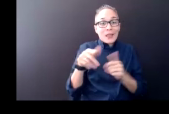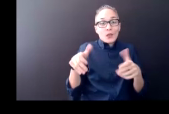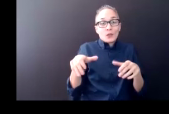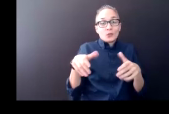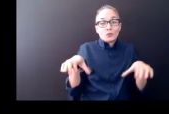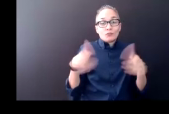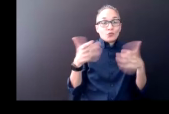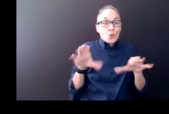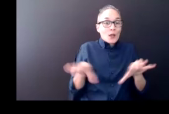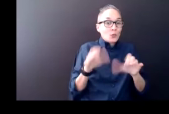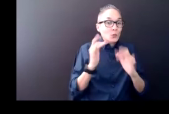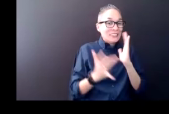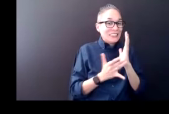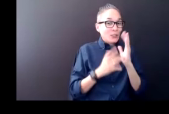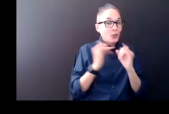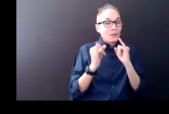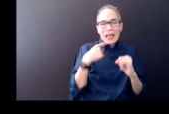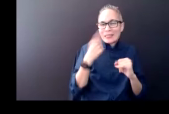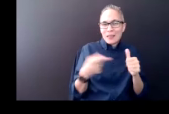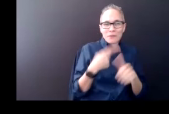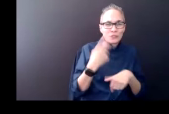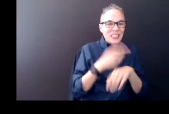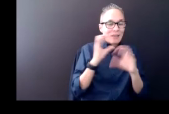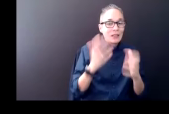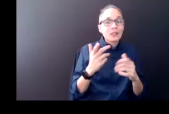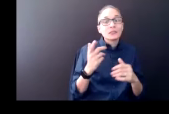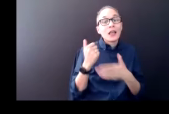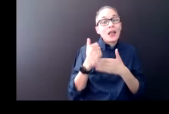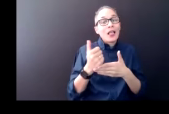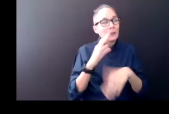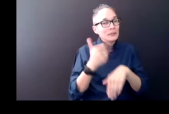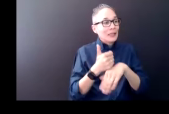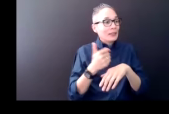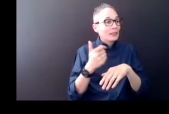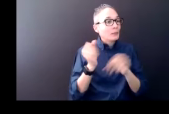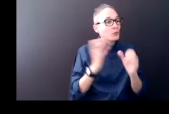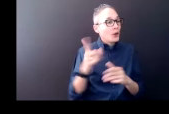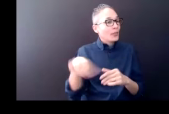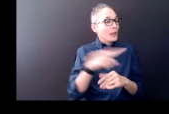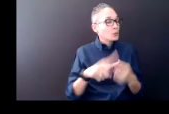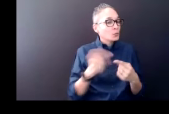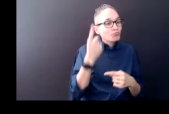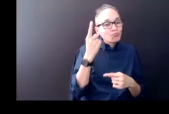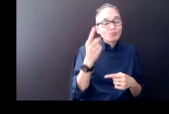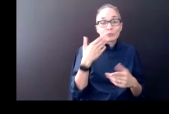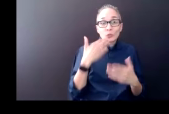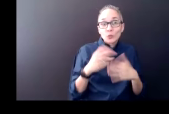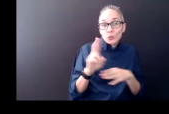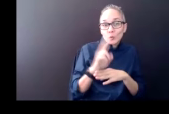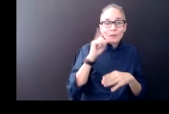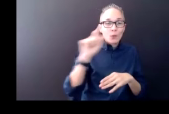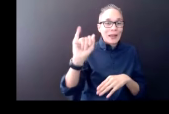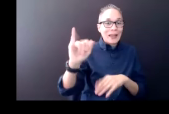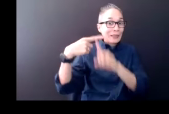you, and I tell them this from day one of the class, which helps set the tone for them to understand the good use of